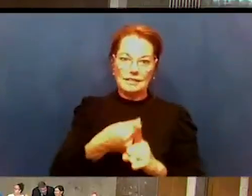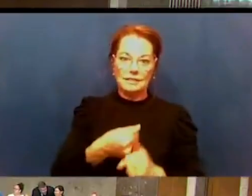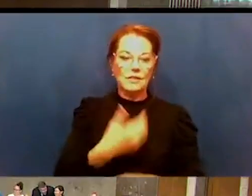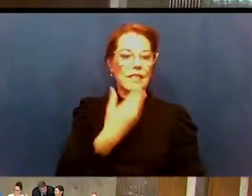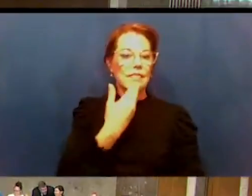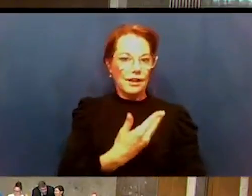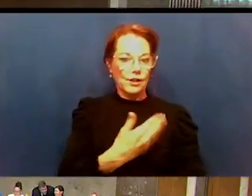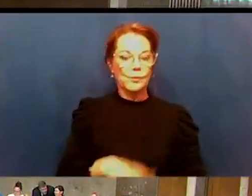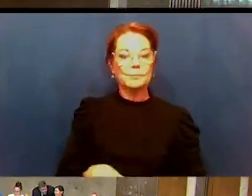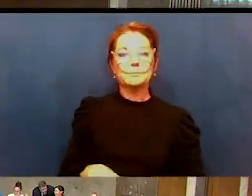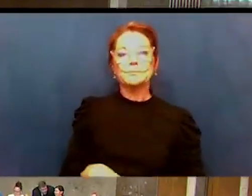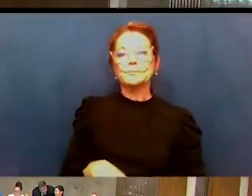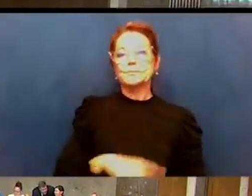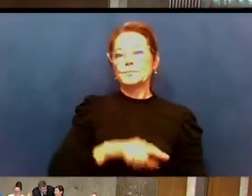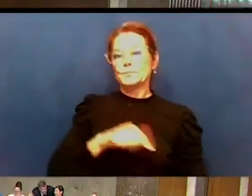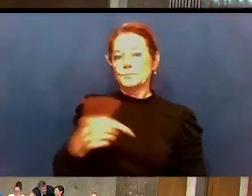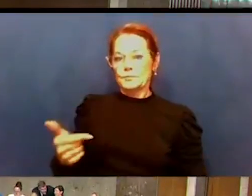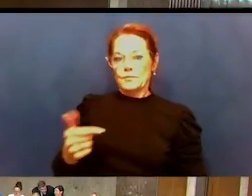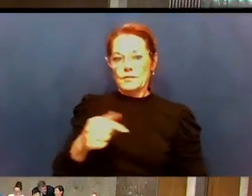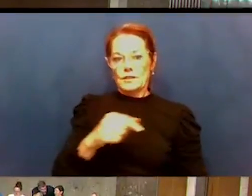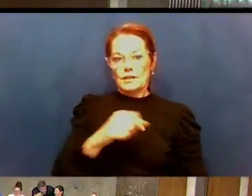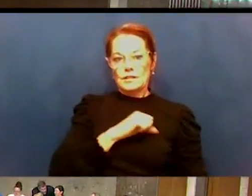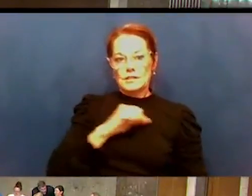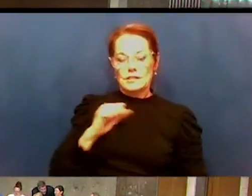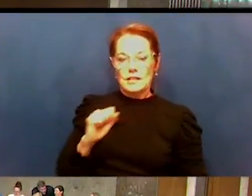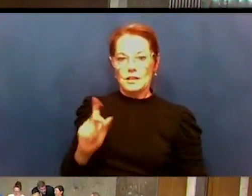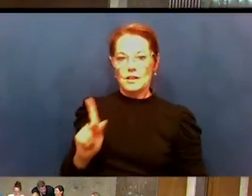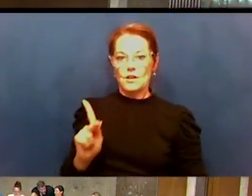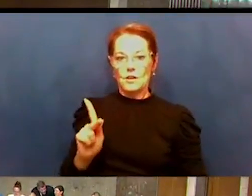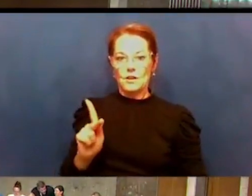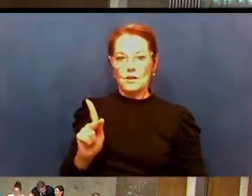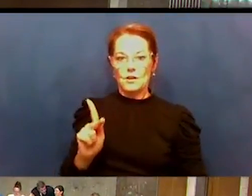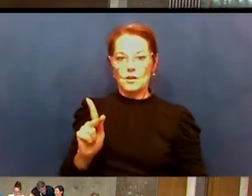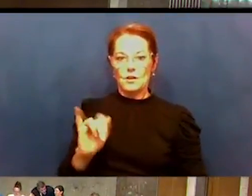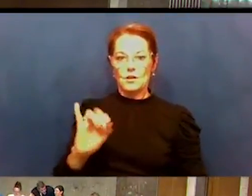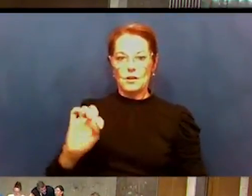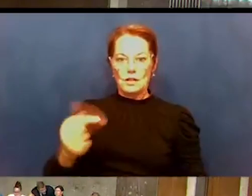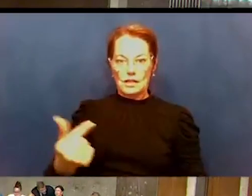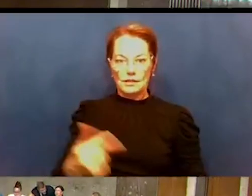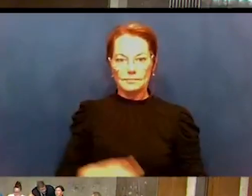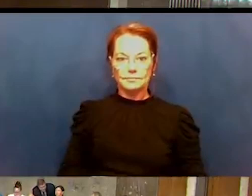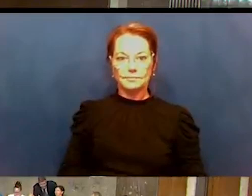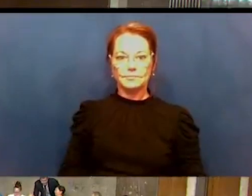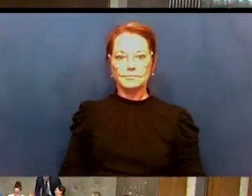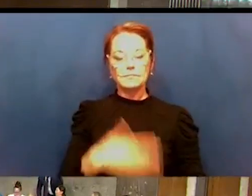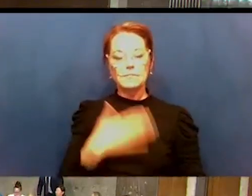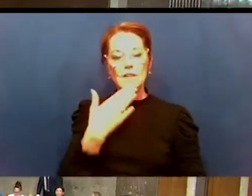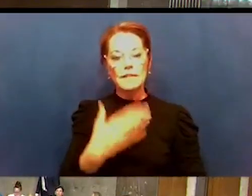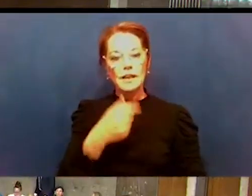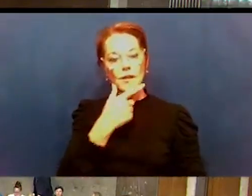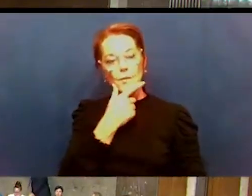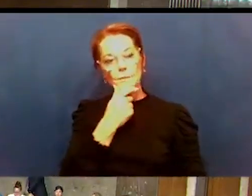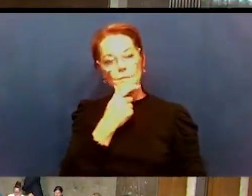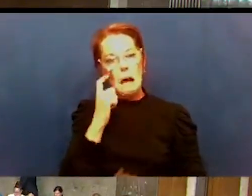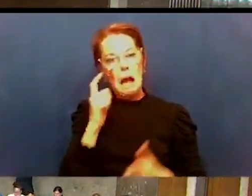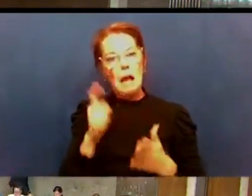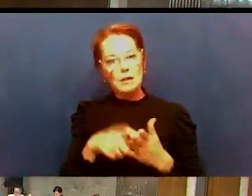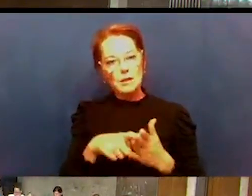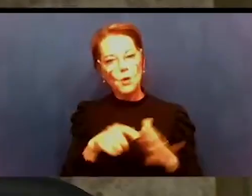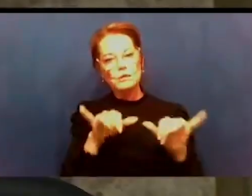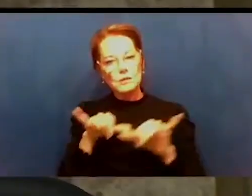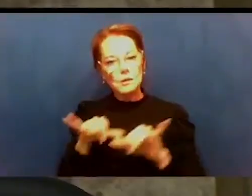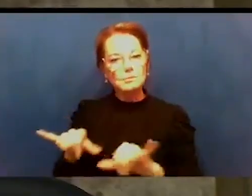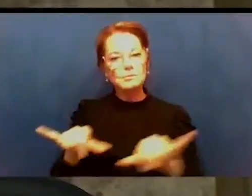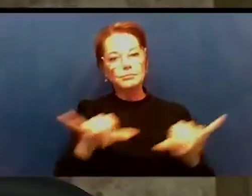We'll turn next to Senator King. Thank you, Mr. Chairman. There's an unspoken theme to this hearing as it has unfolded, and that